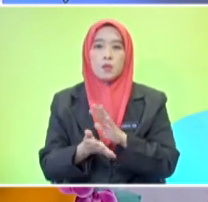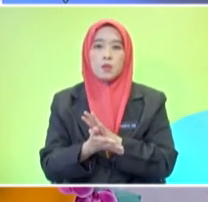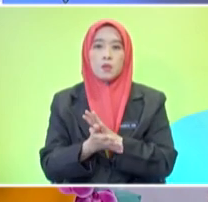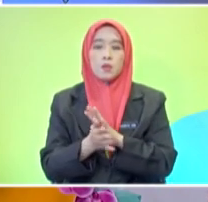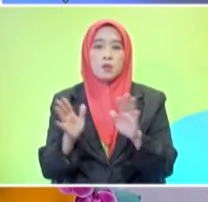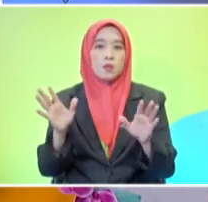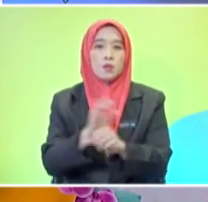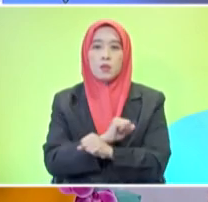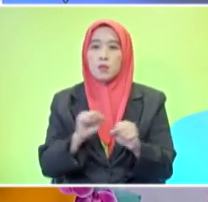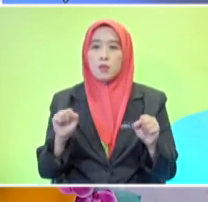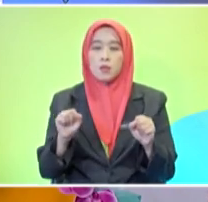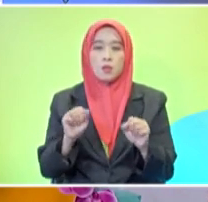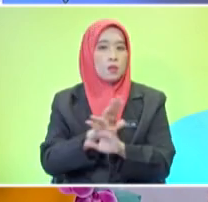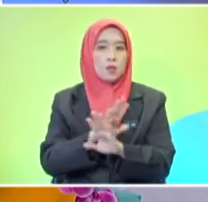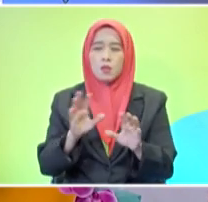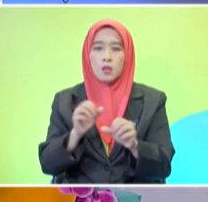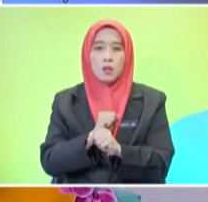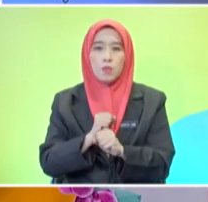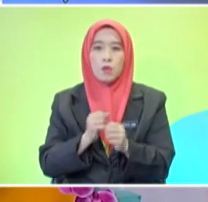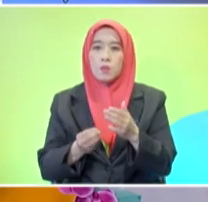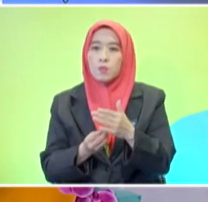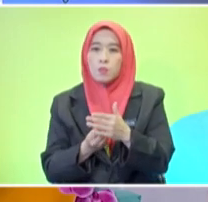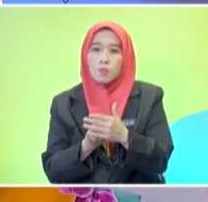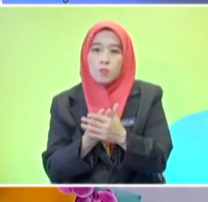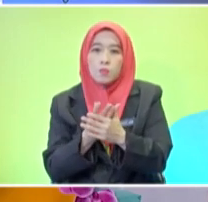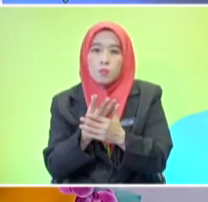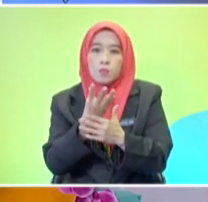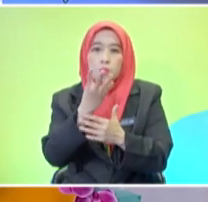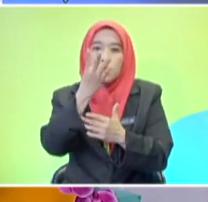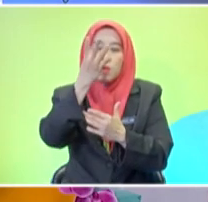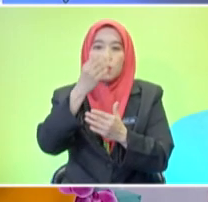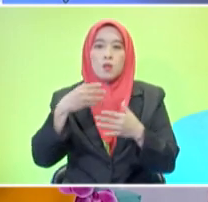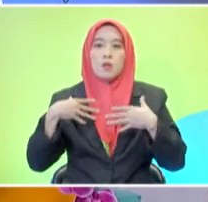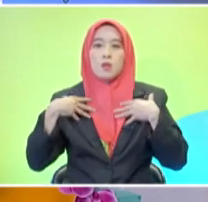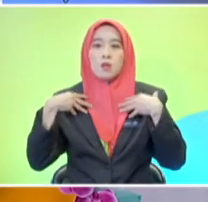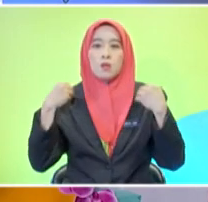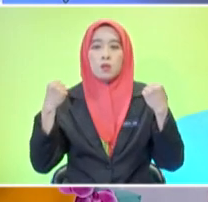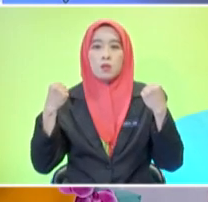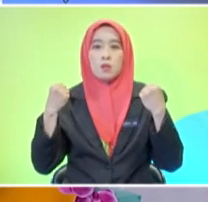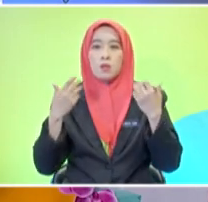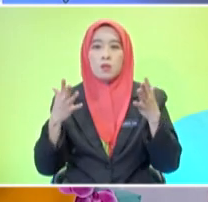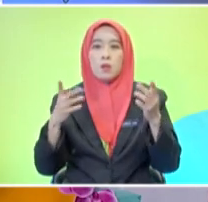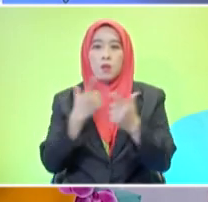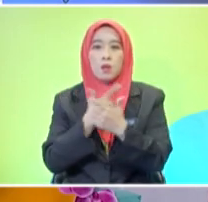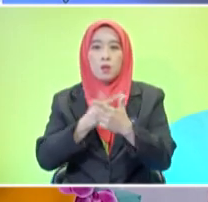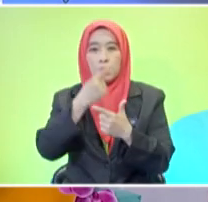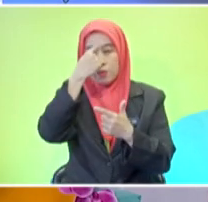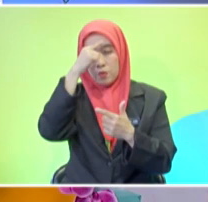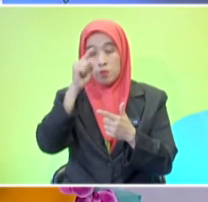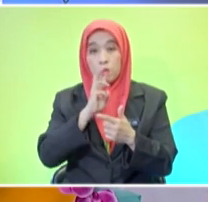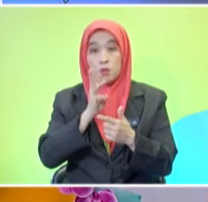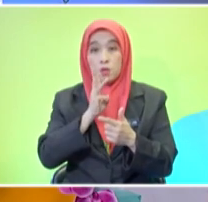grow healthily. Ah. Compared to the one in pot A. They do not need to compete for water because water is abundance for